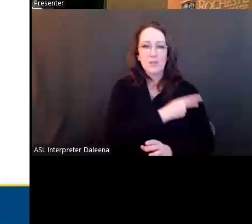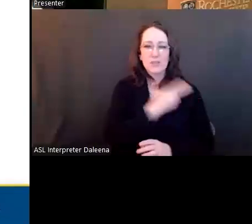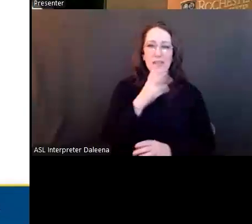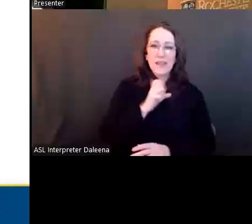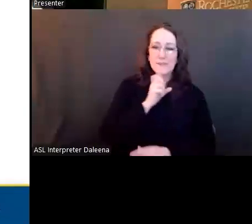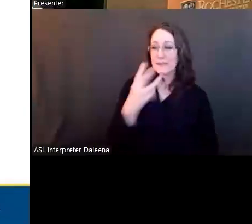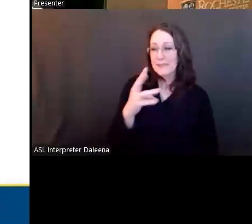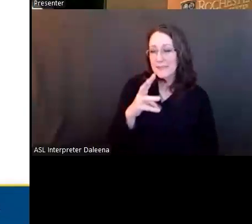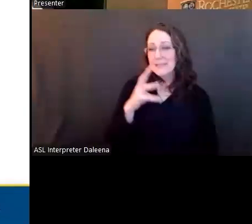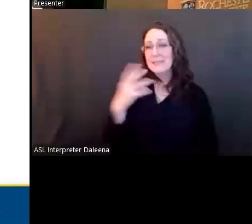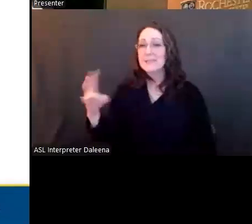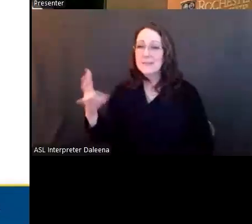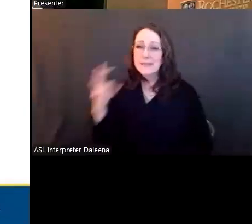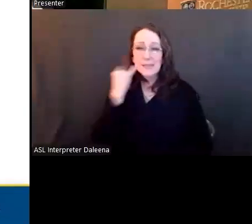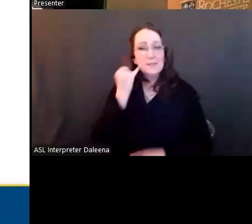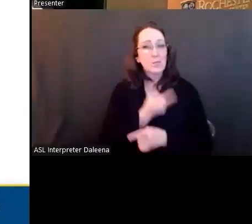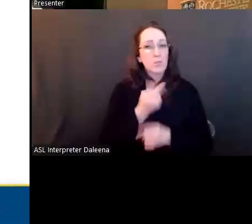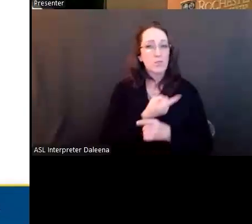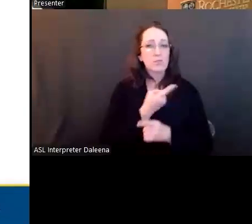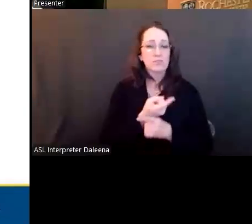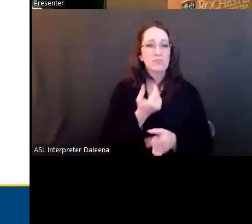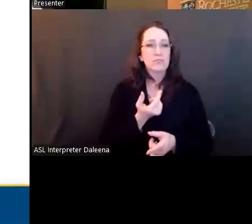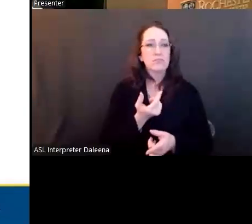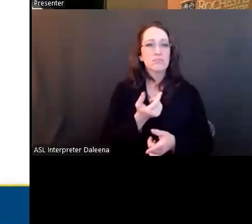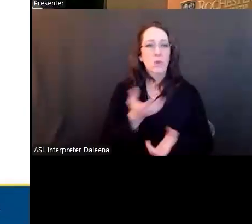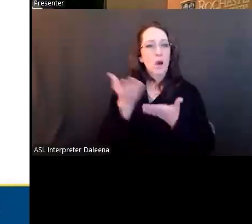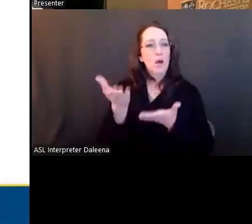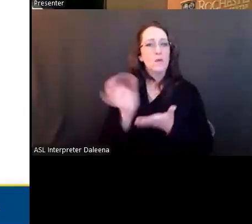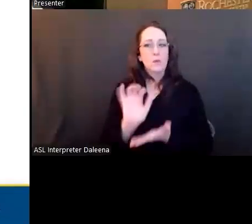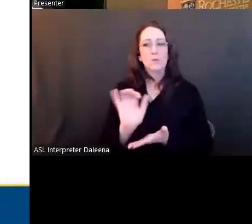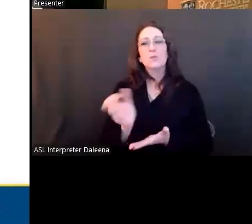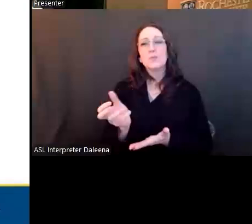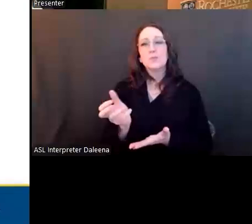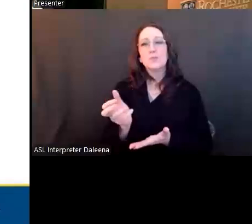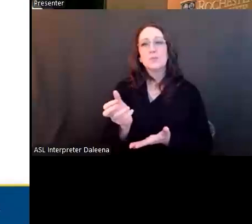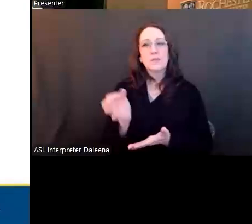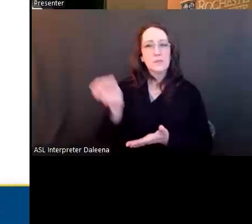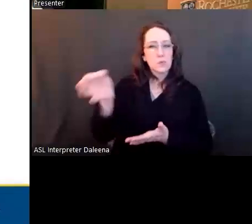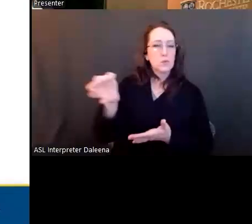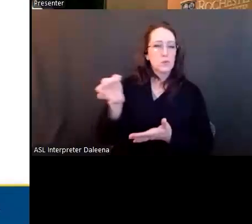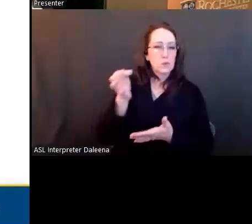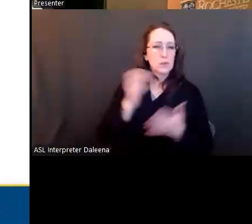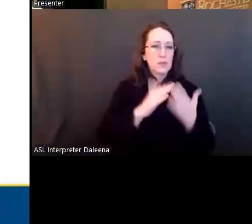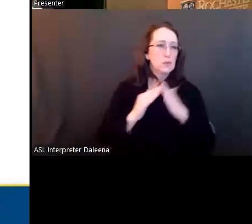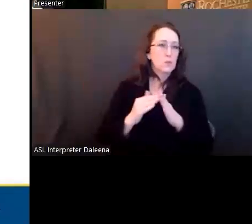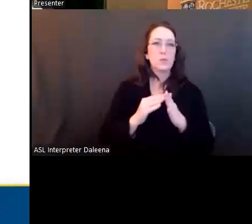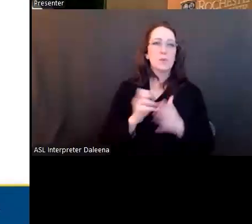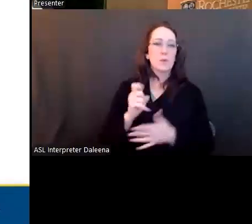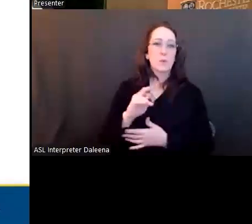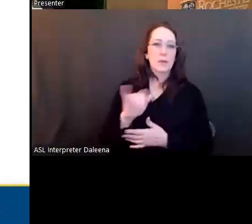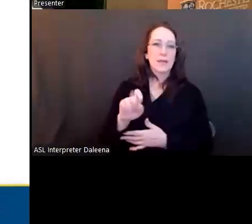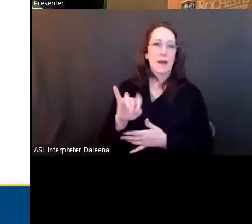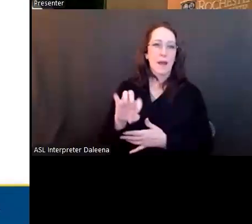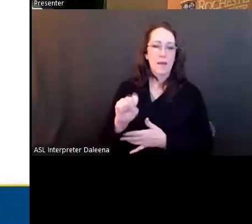17 if that's appropriate, and we're able to offer that as well in the future with community ties. But what